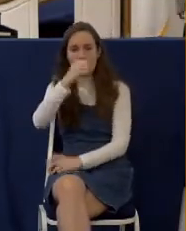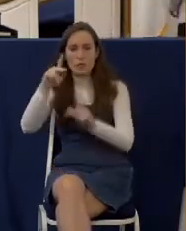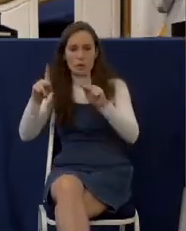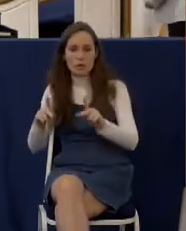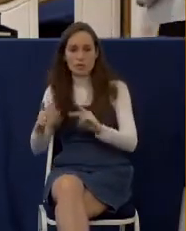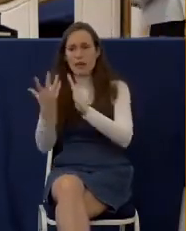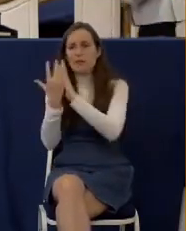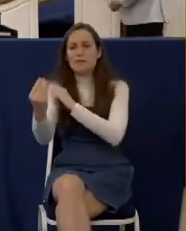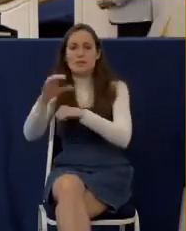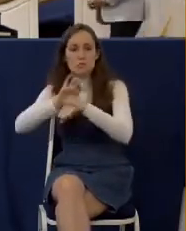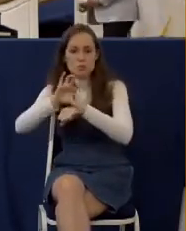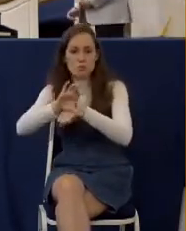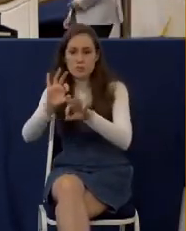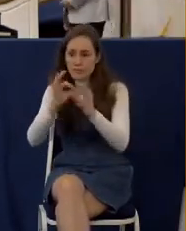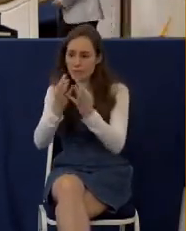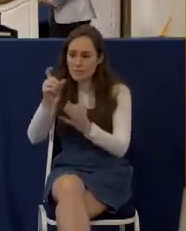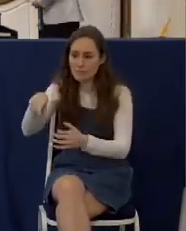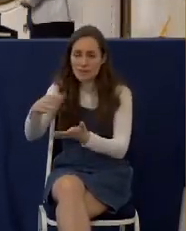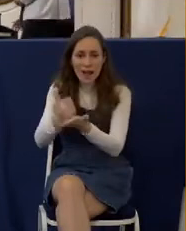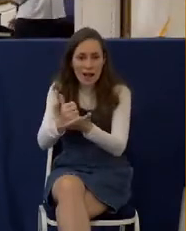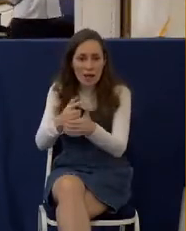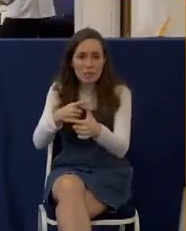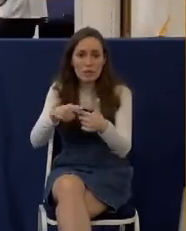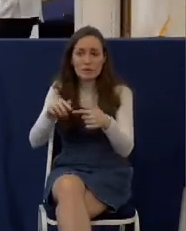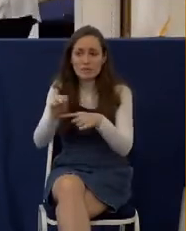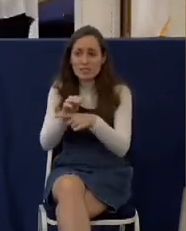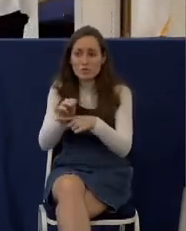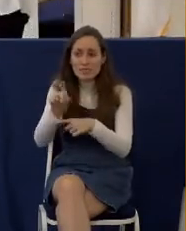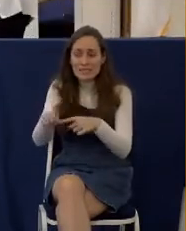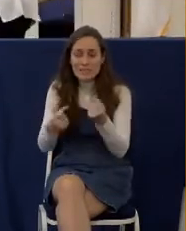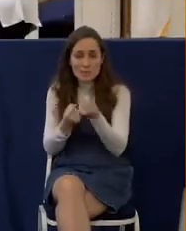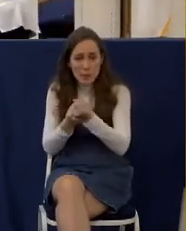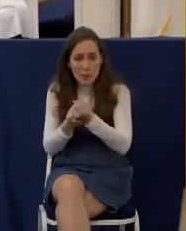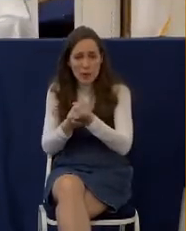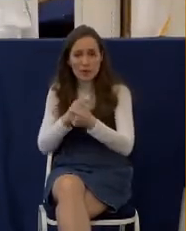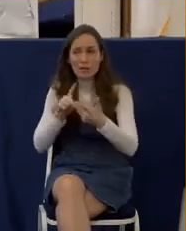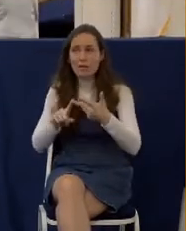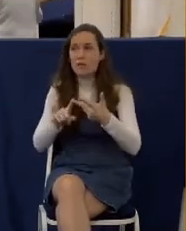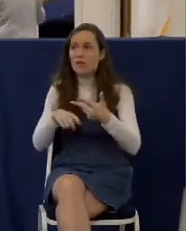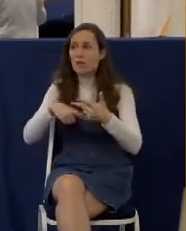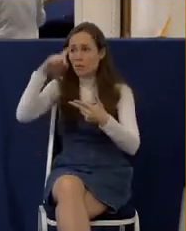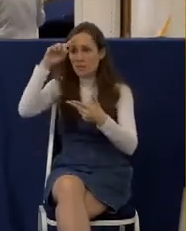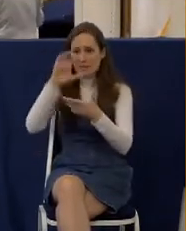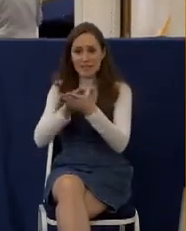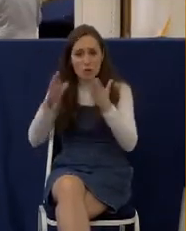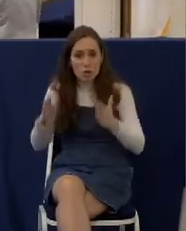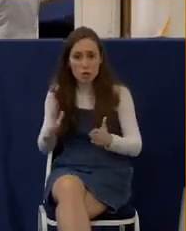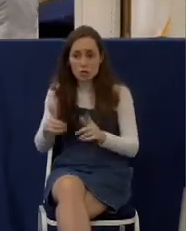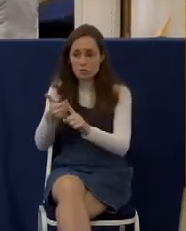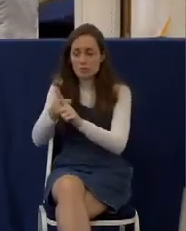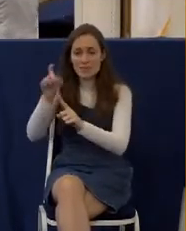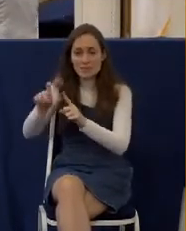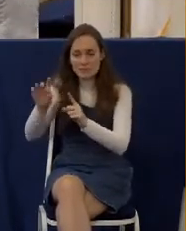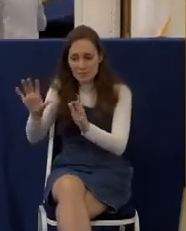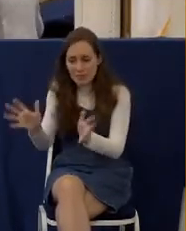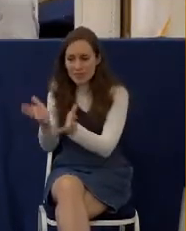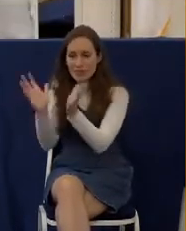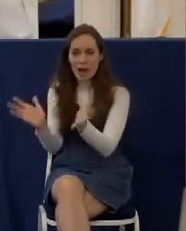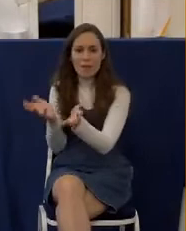just needs help, a ministry that needs support, a believer that needs to be lifted